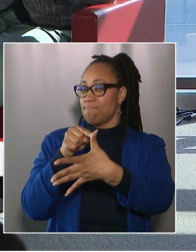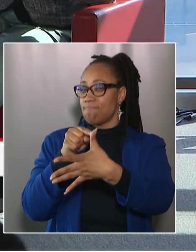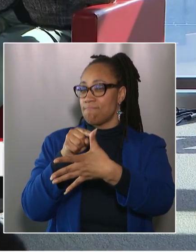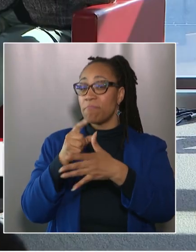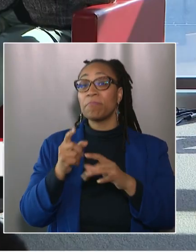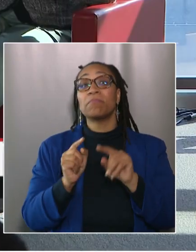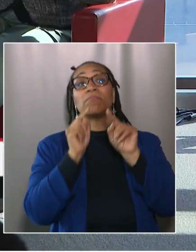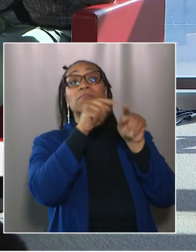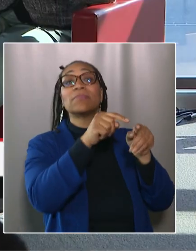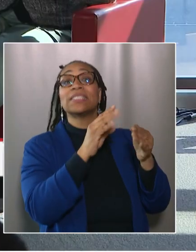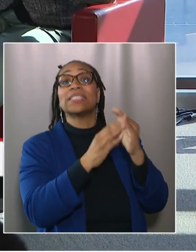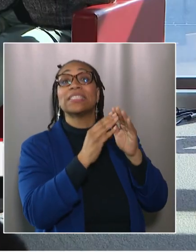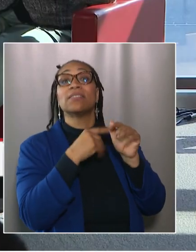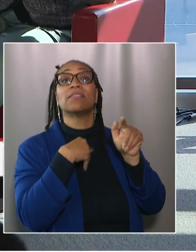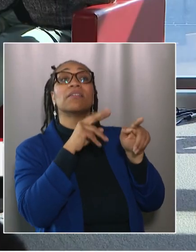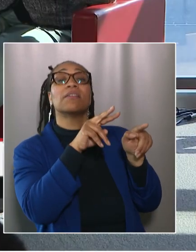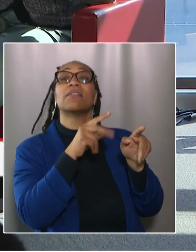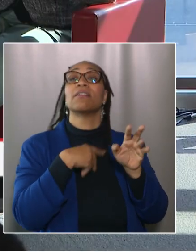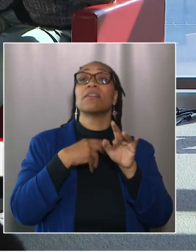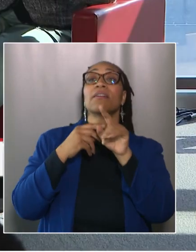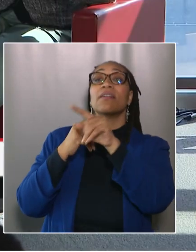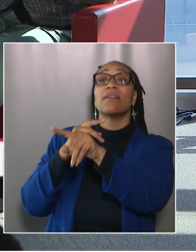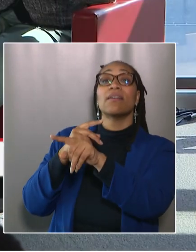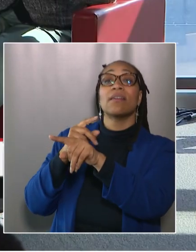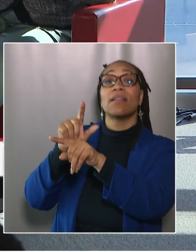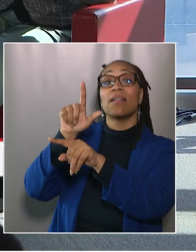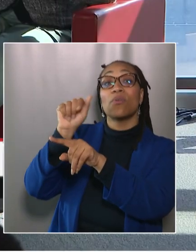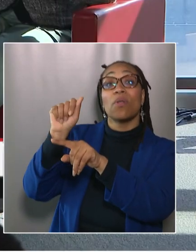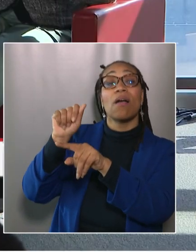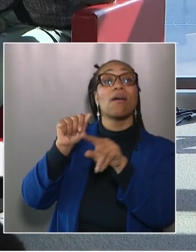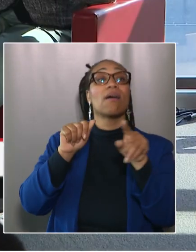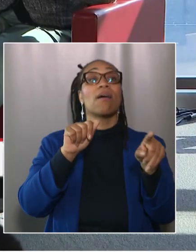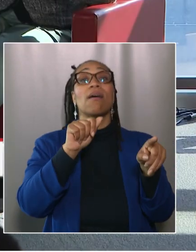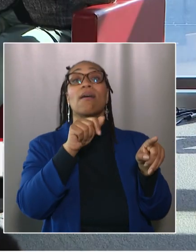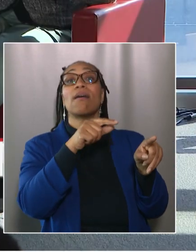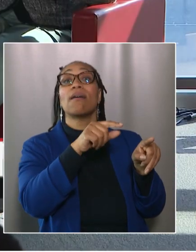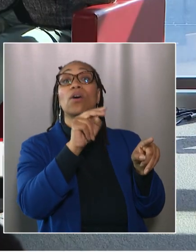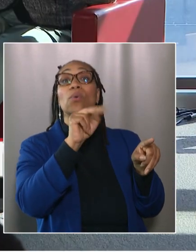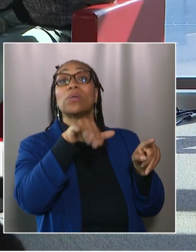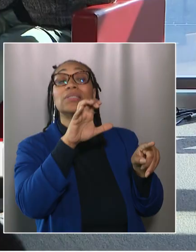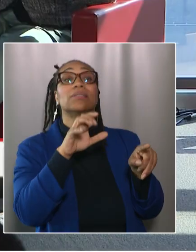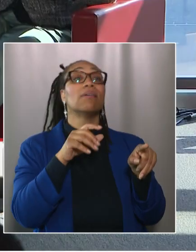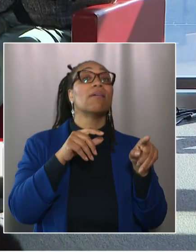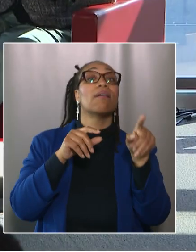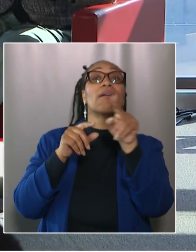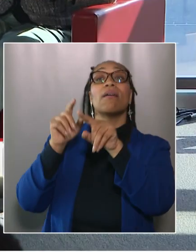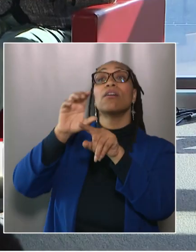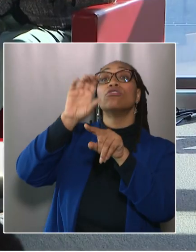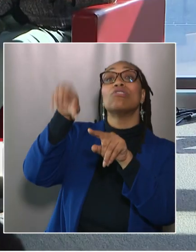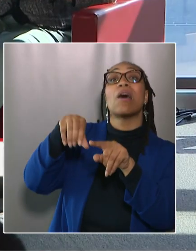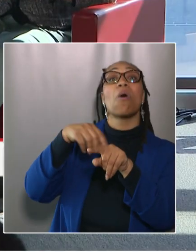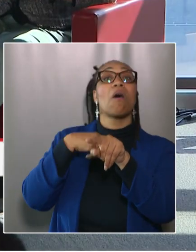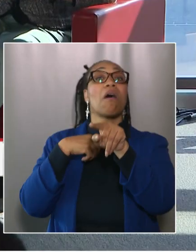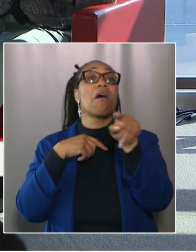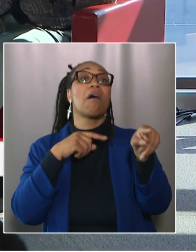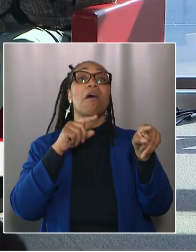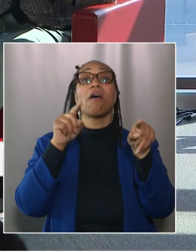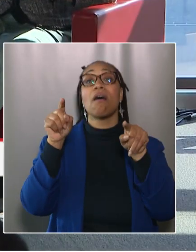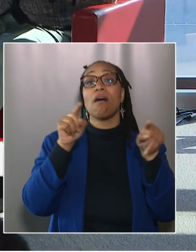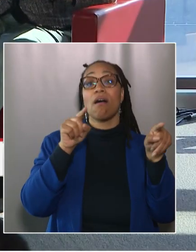people marvel at how DC's both approach but its commitment to housing has